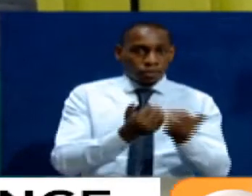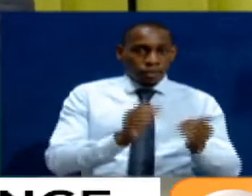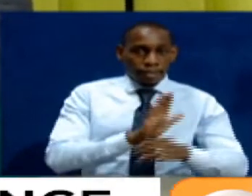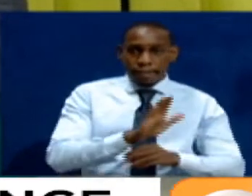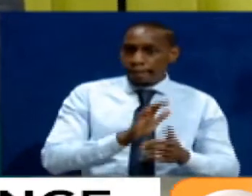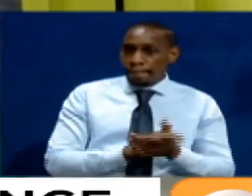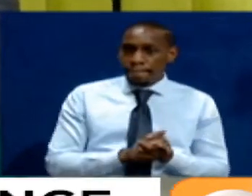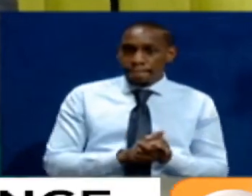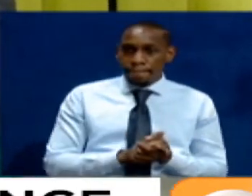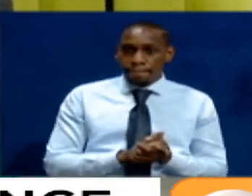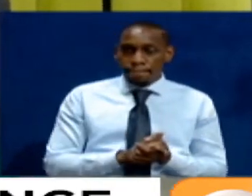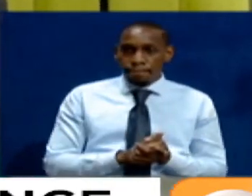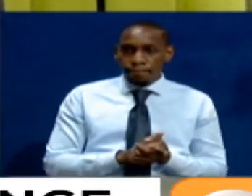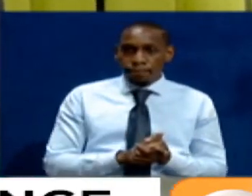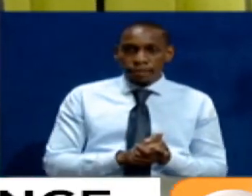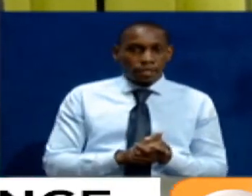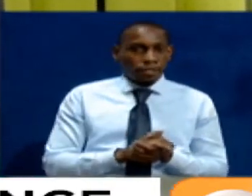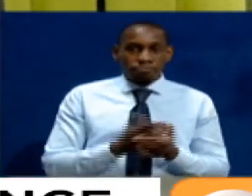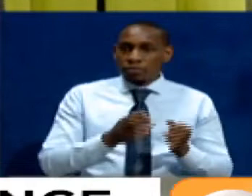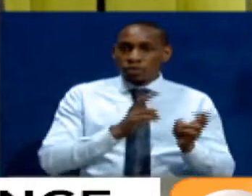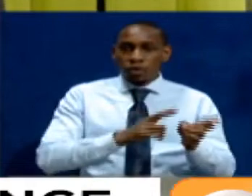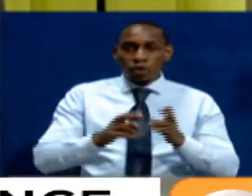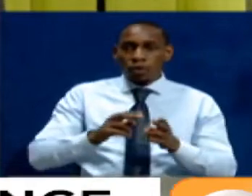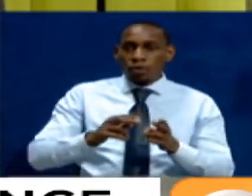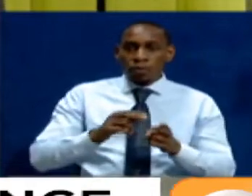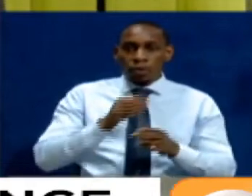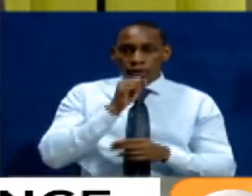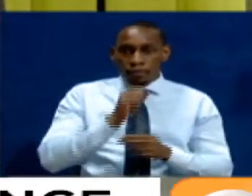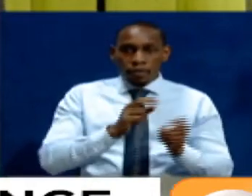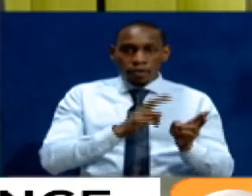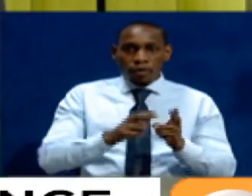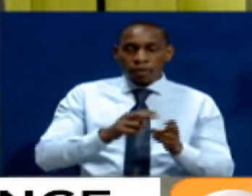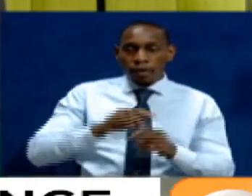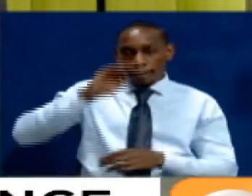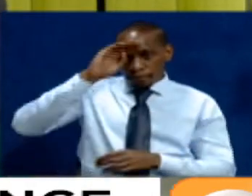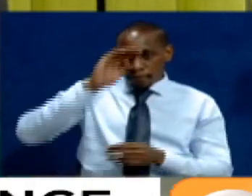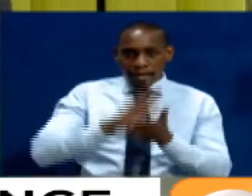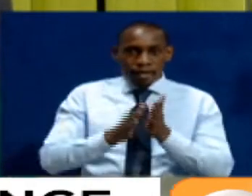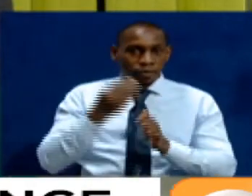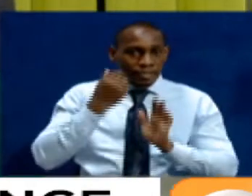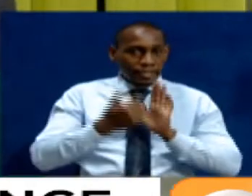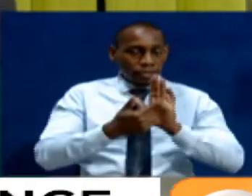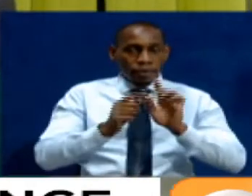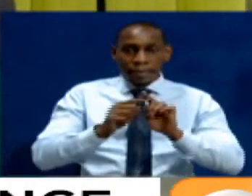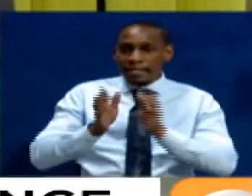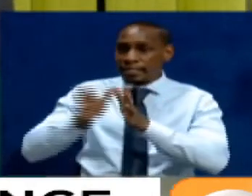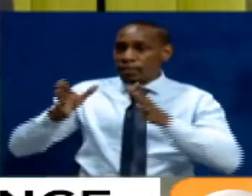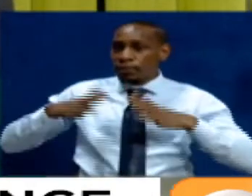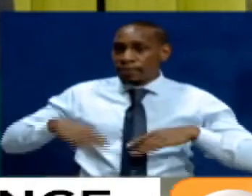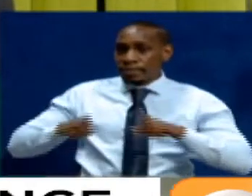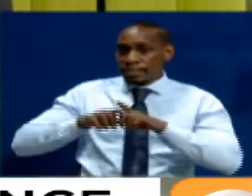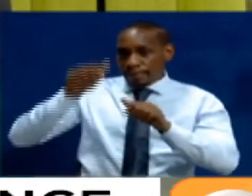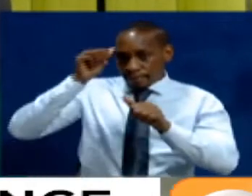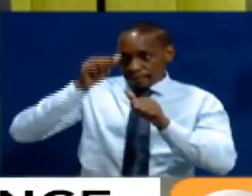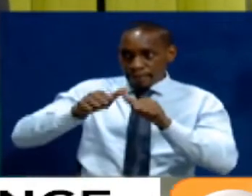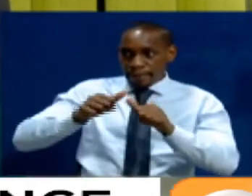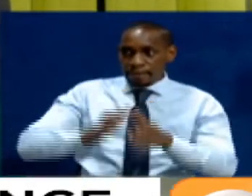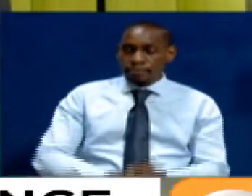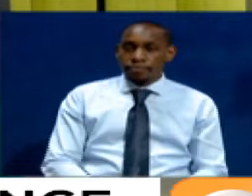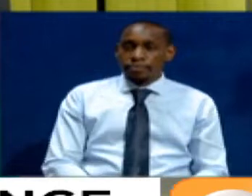for them, it's just another common cold or flu. They even have no symptoms. But even the general population, remember,